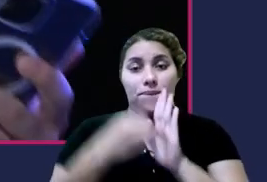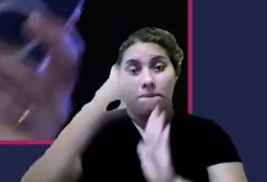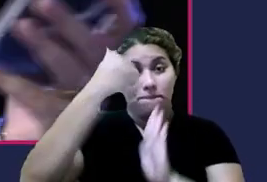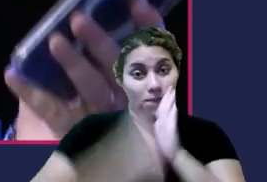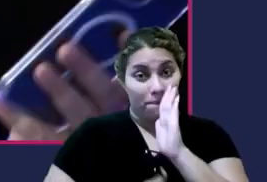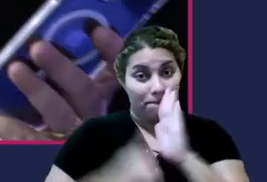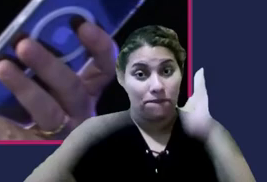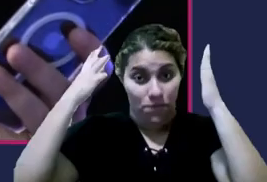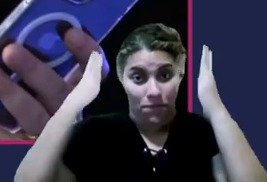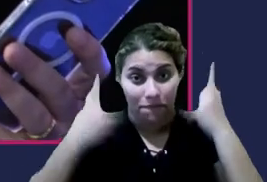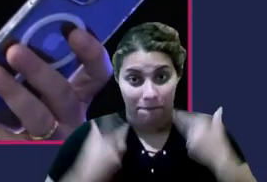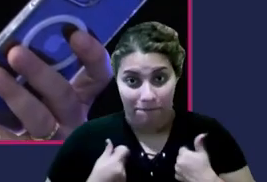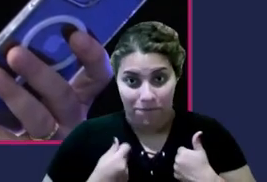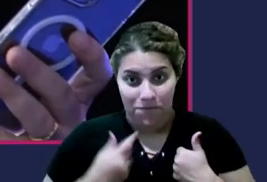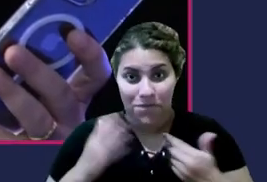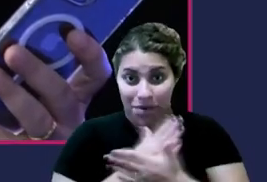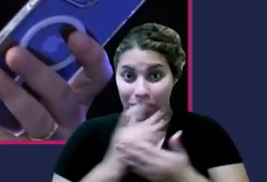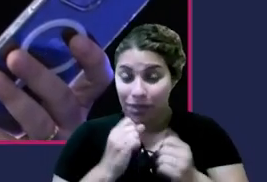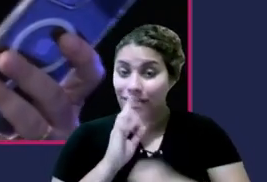health system